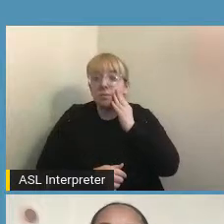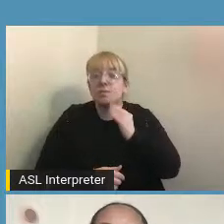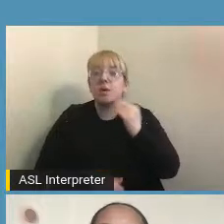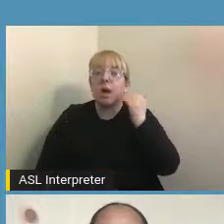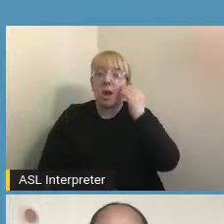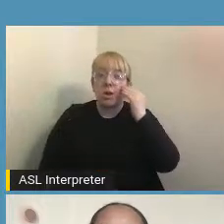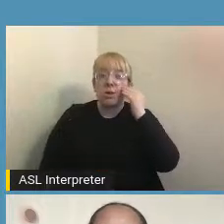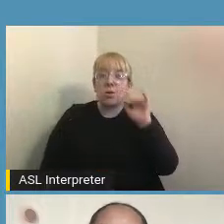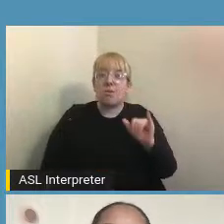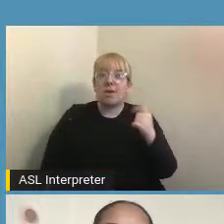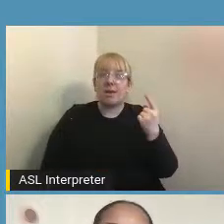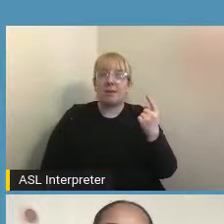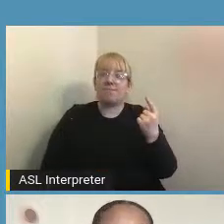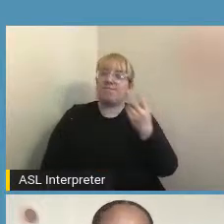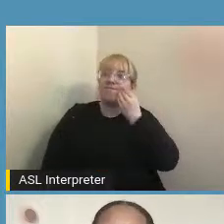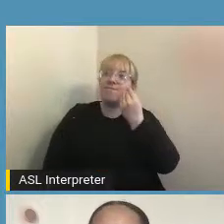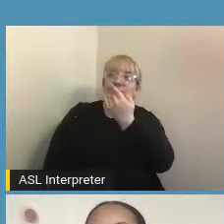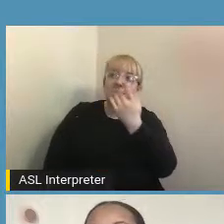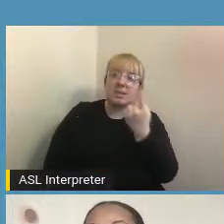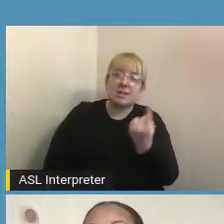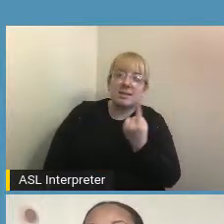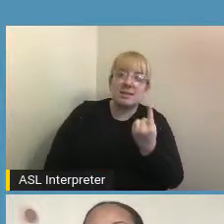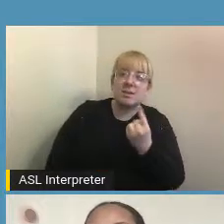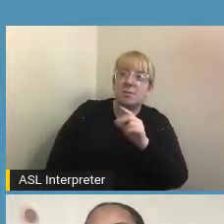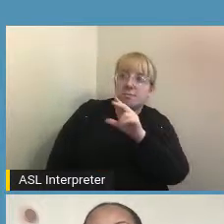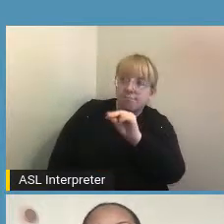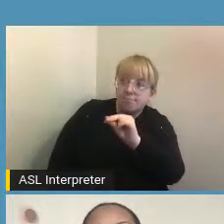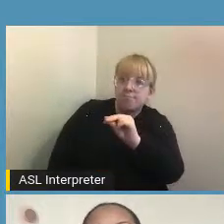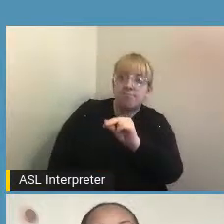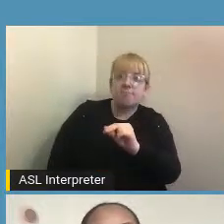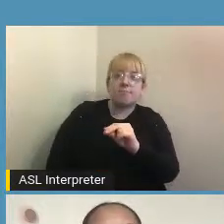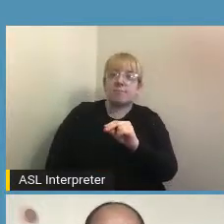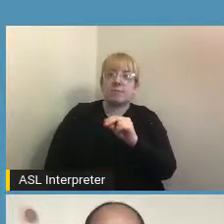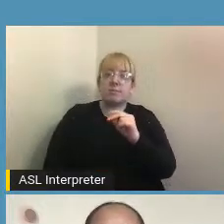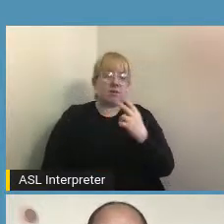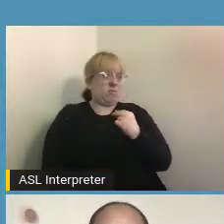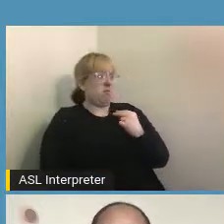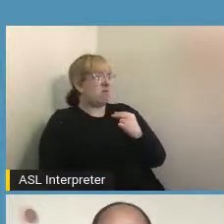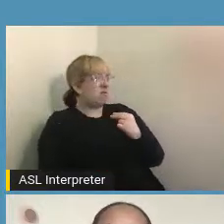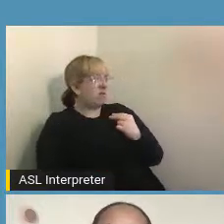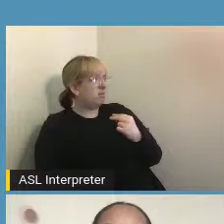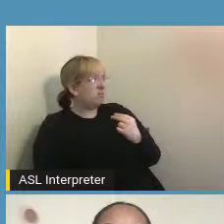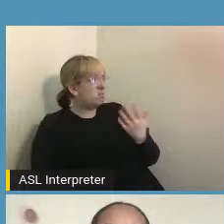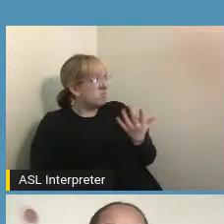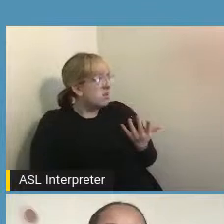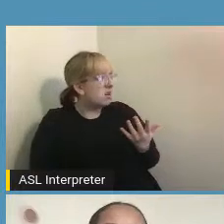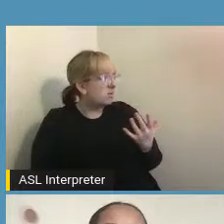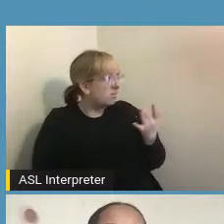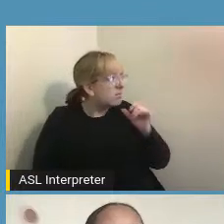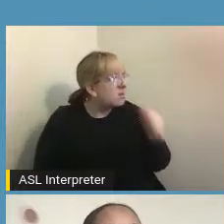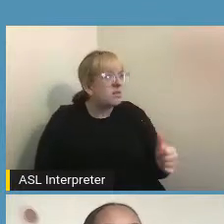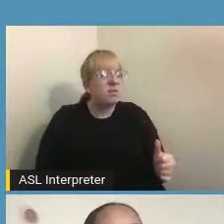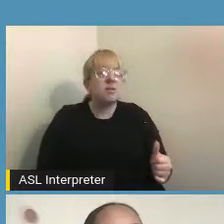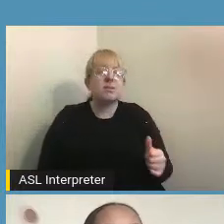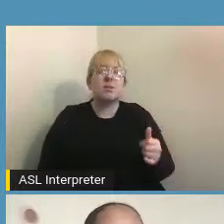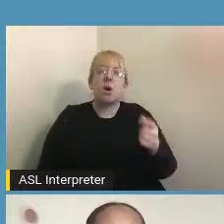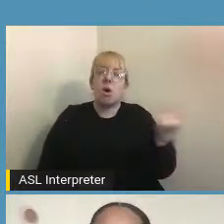telling someone no does not always get the best response. And so I just